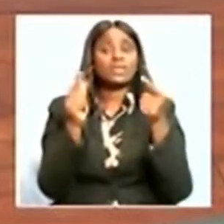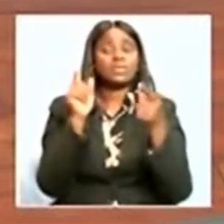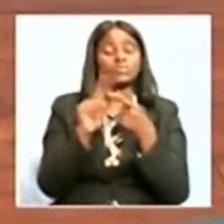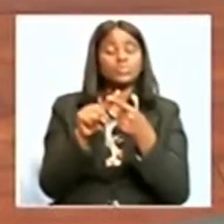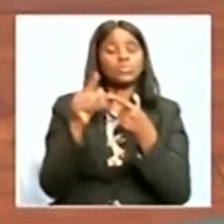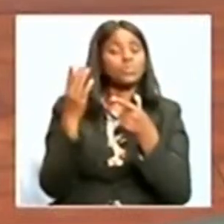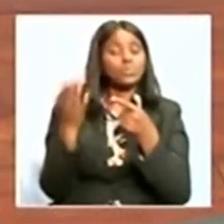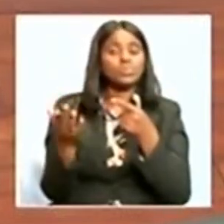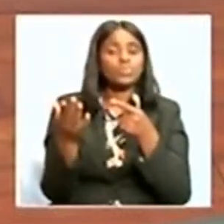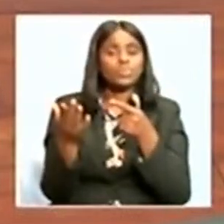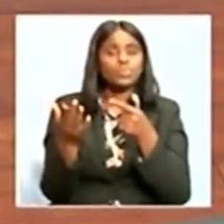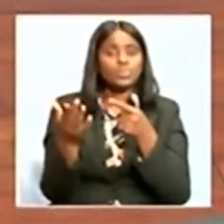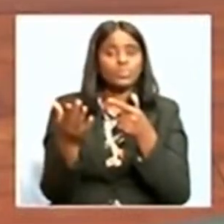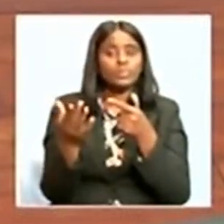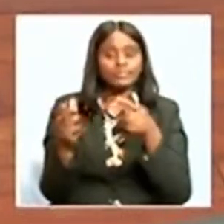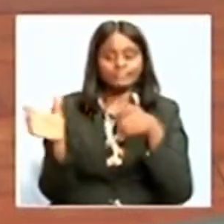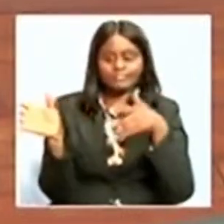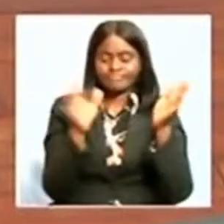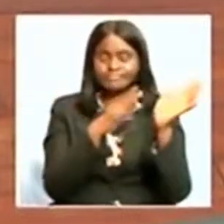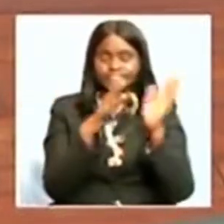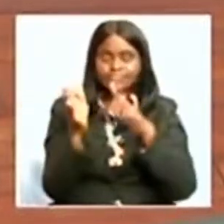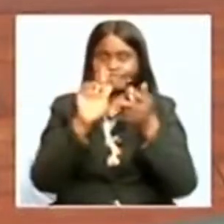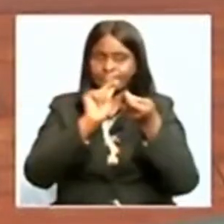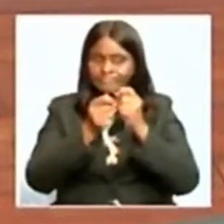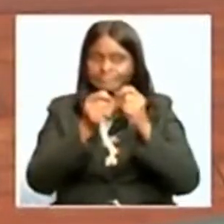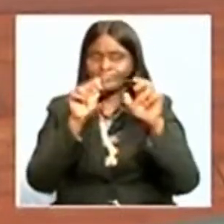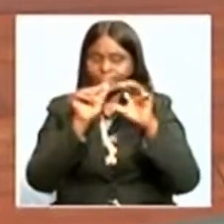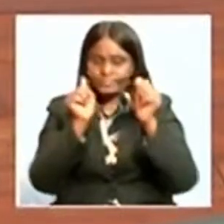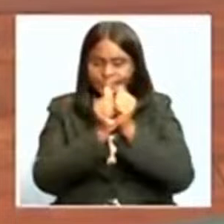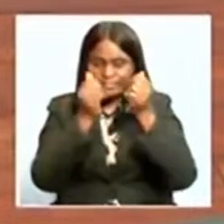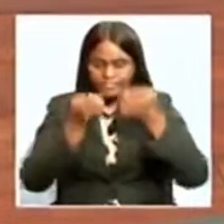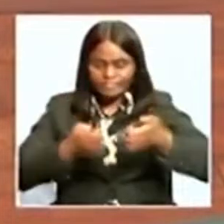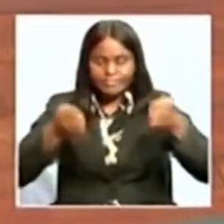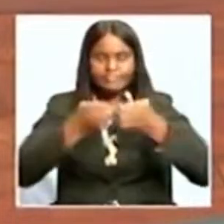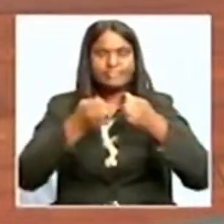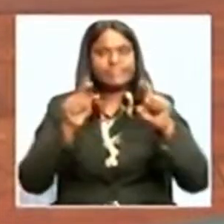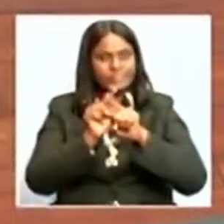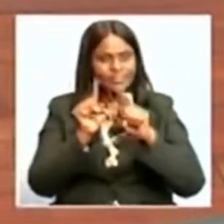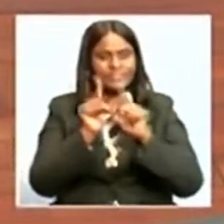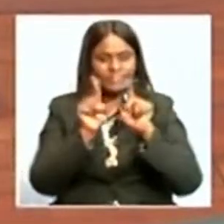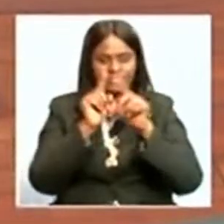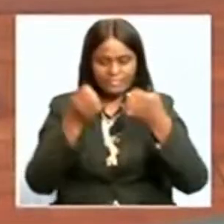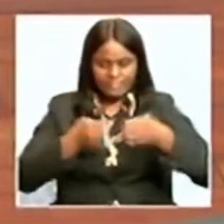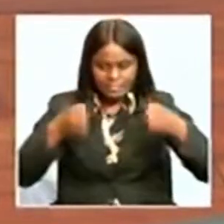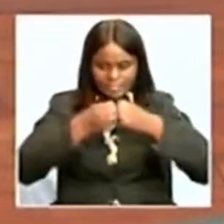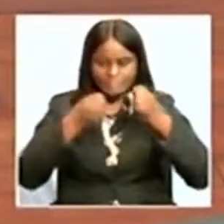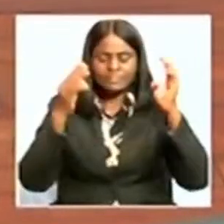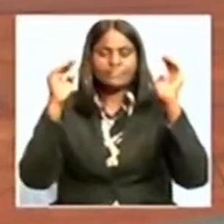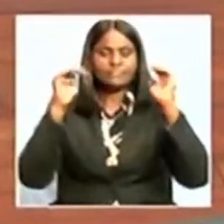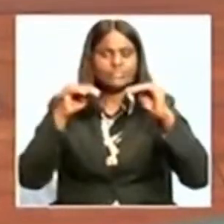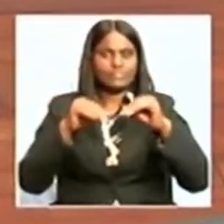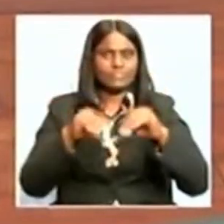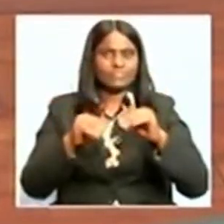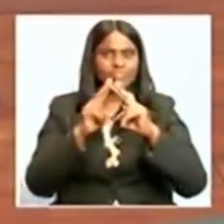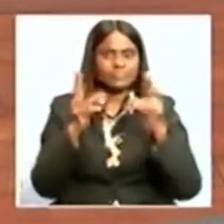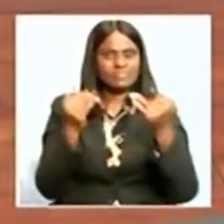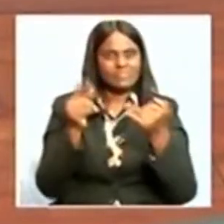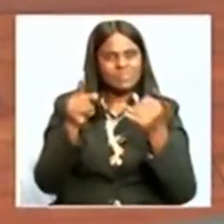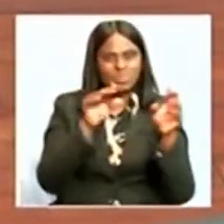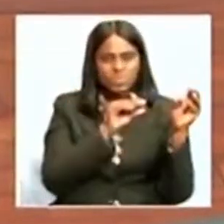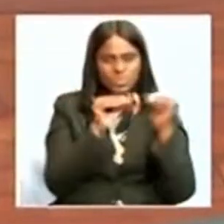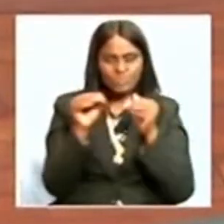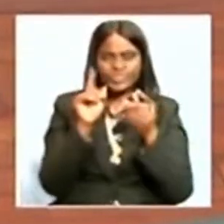to climate change, the environment at large, and the environmental degradation. So the move